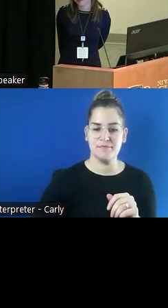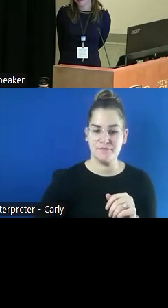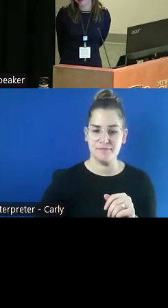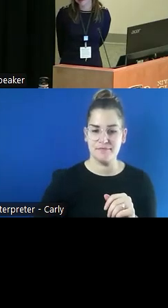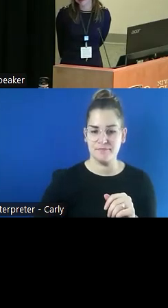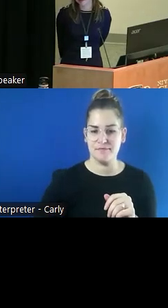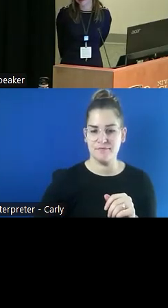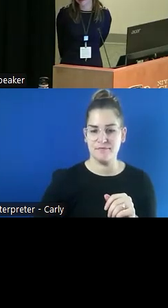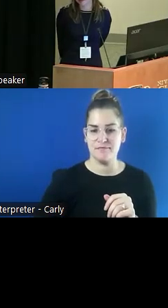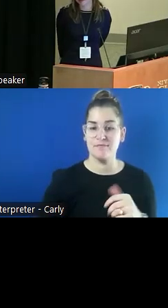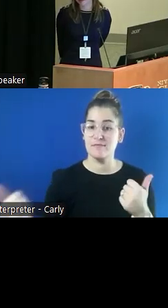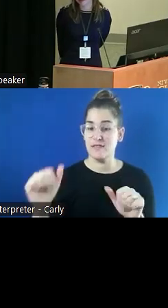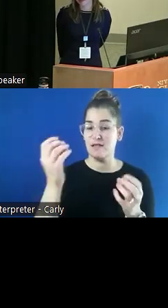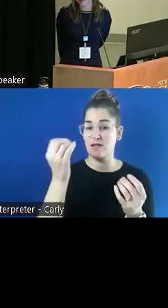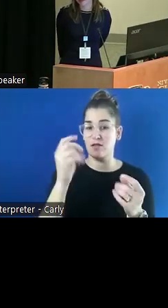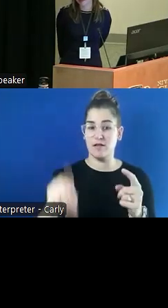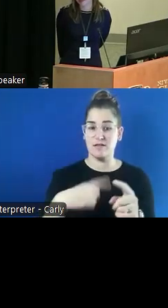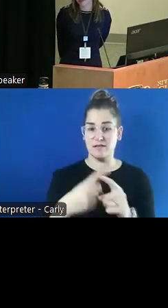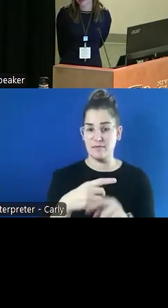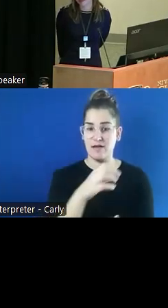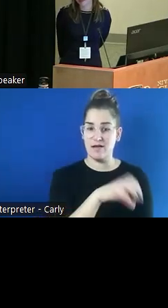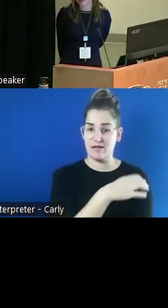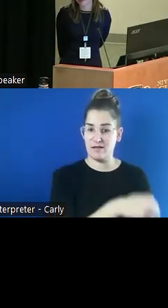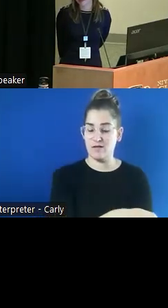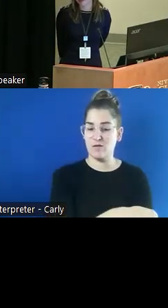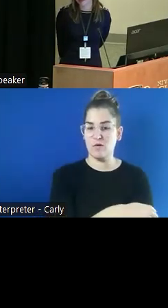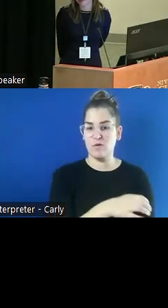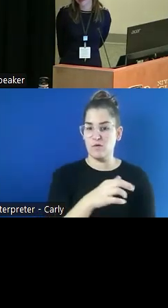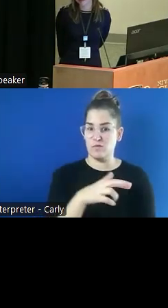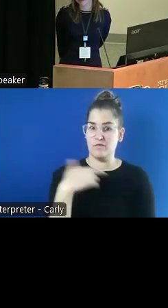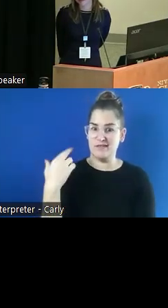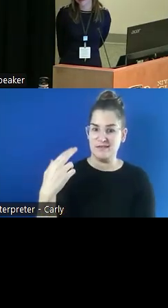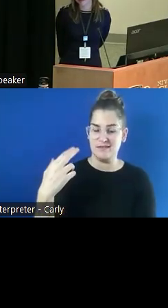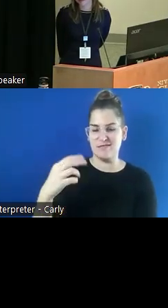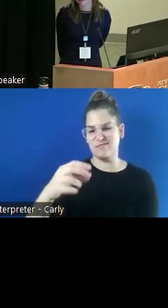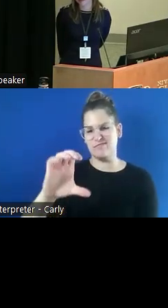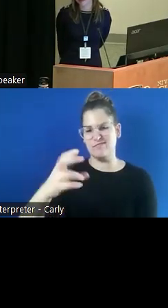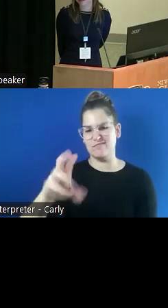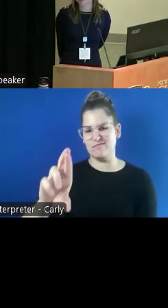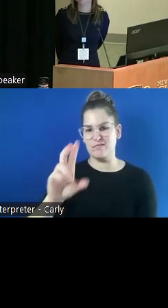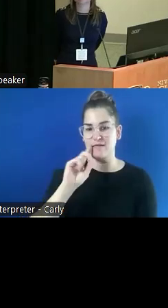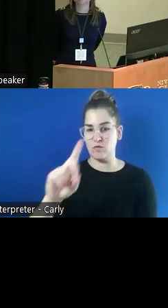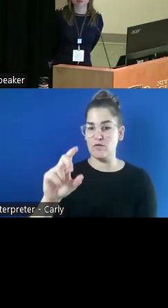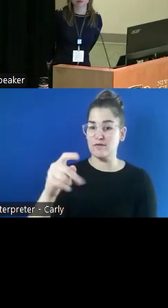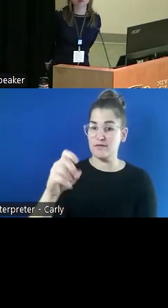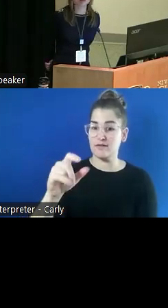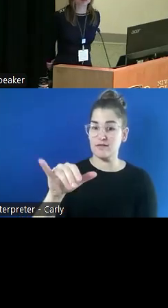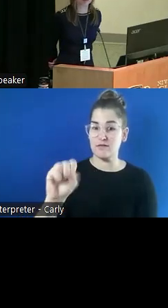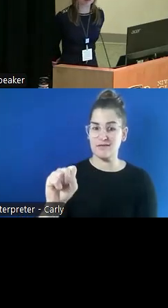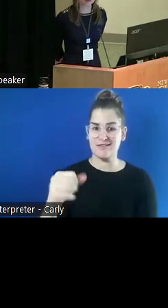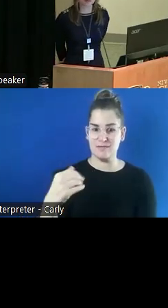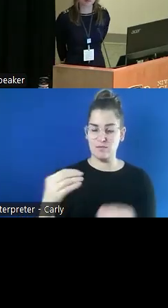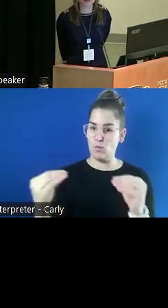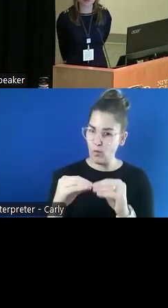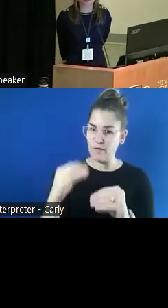on whether individuals at clinical high risk for psychosis would be less likely to experience loneliness despite